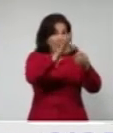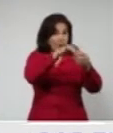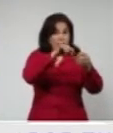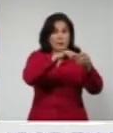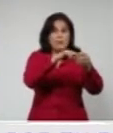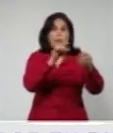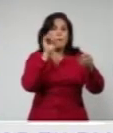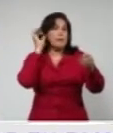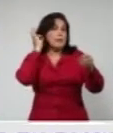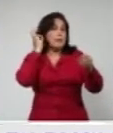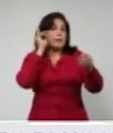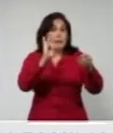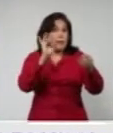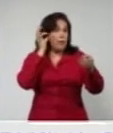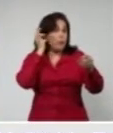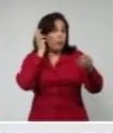for